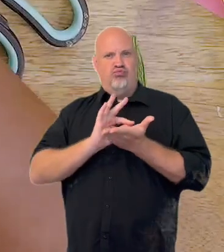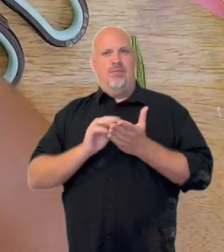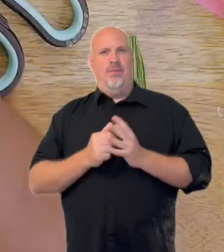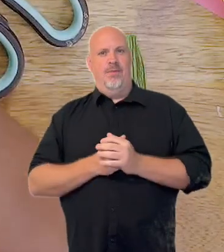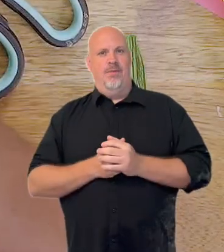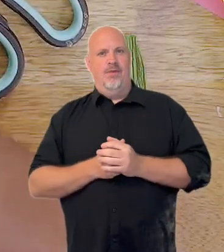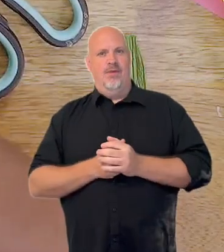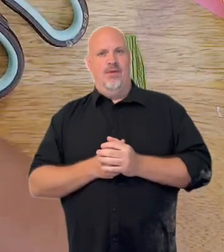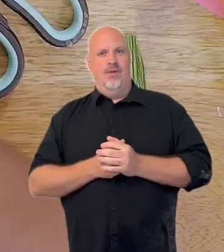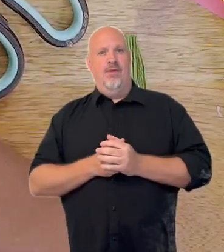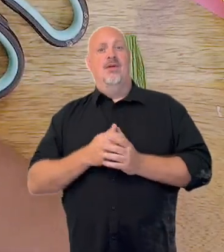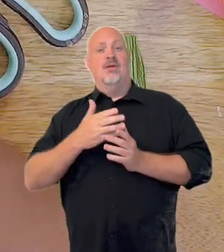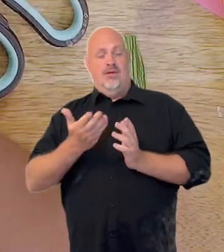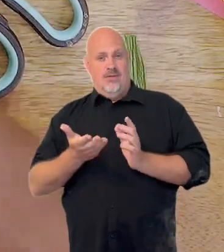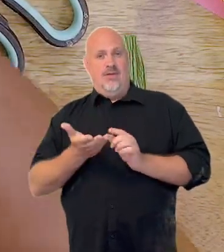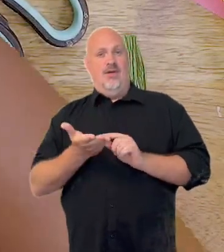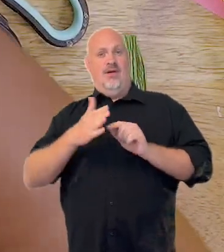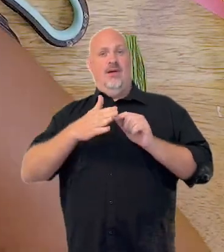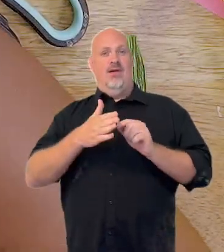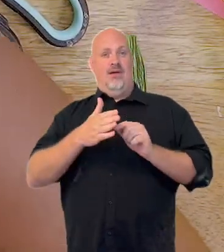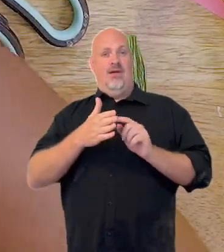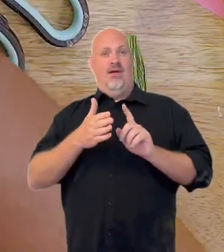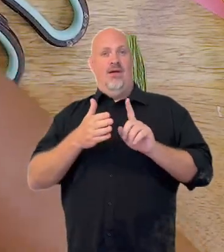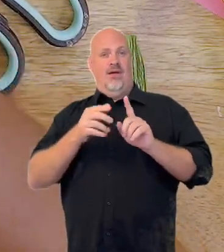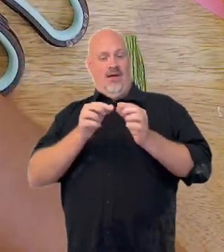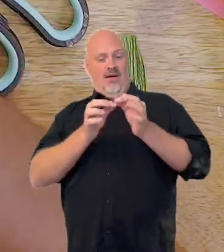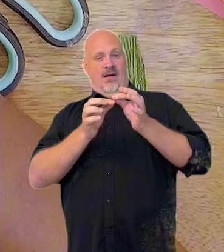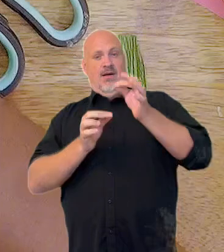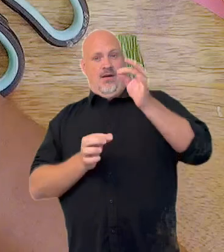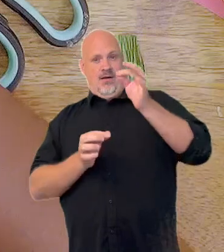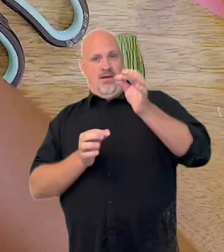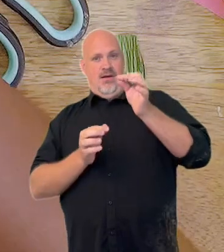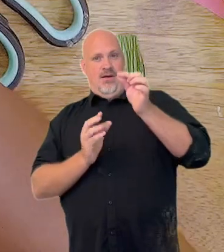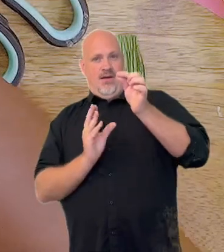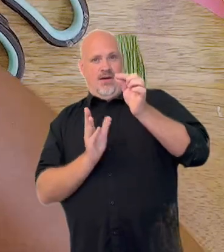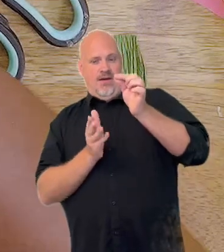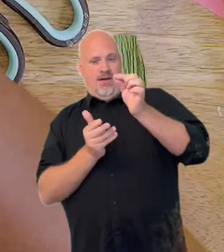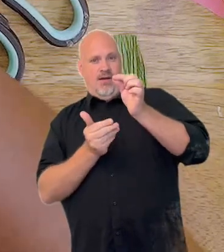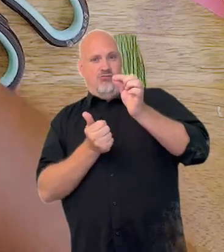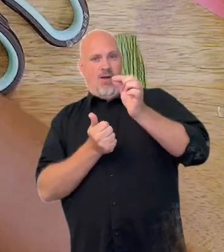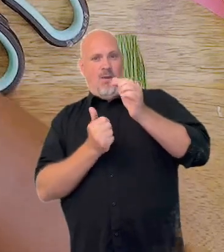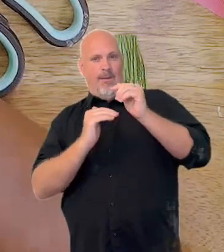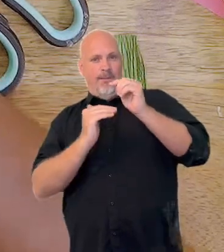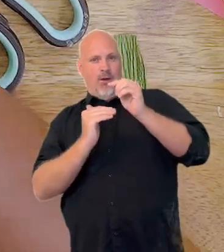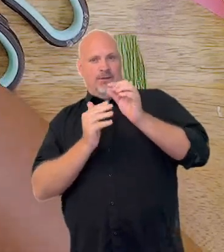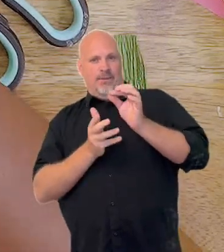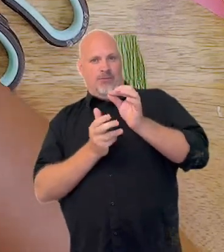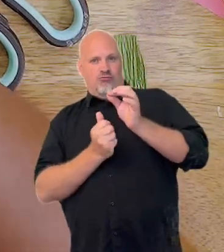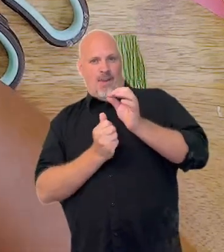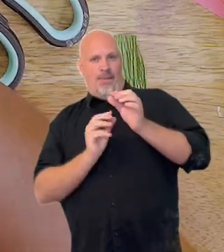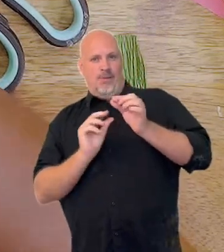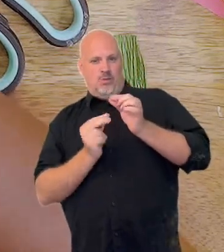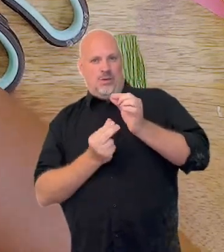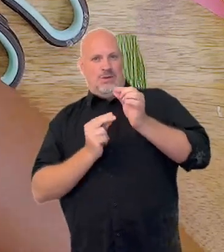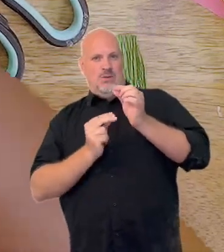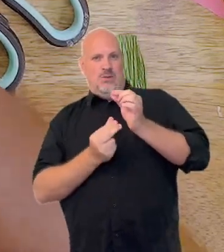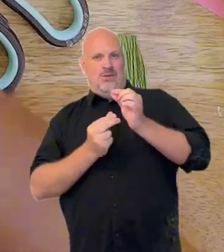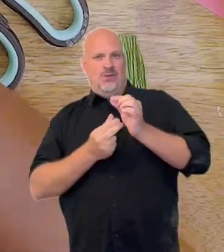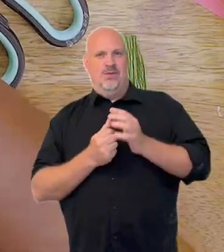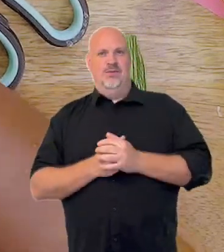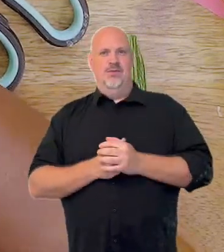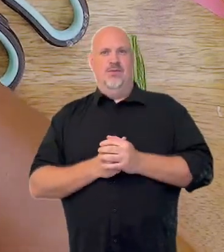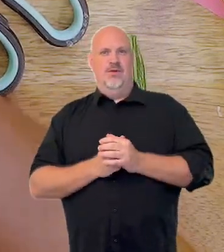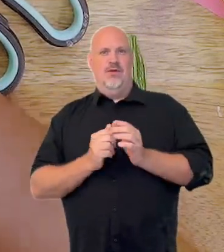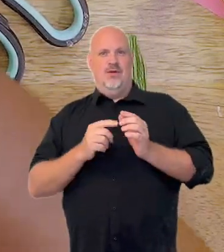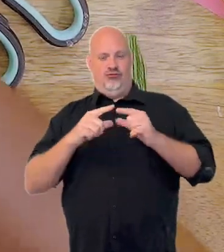the top and wrapping this triangle bit around the base of the ball